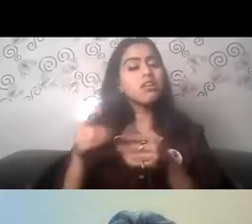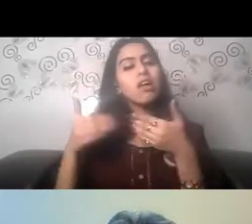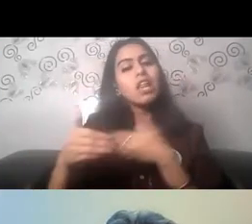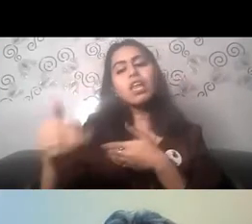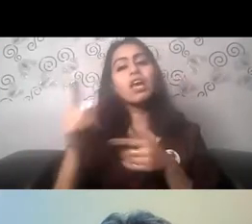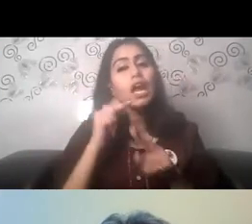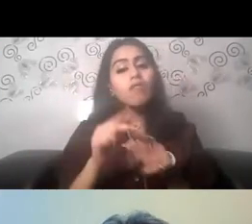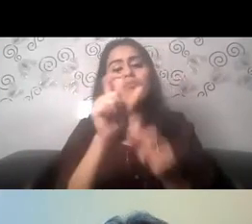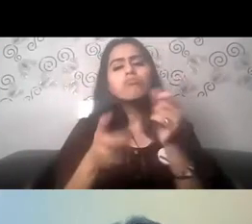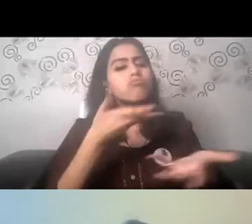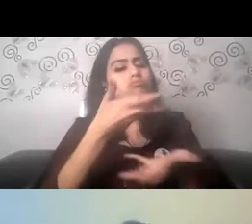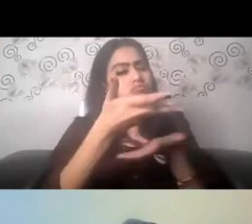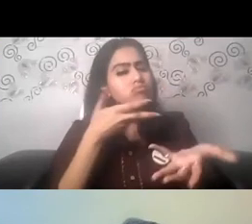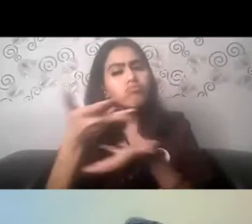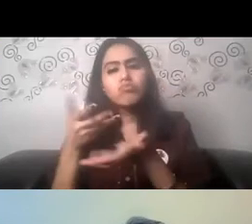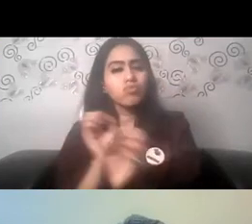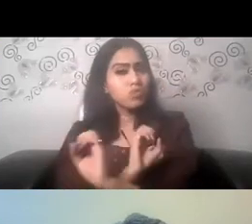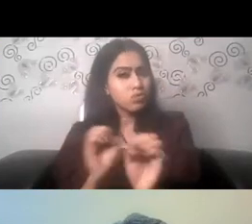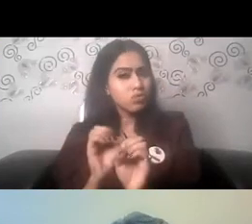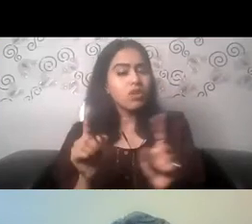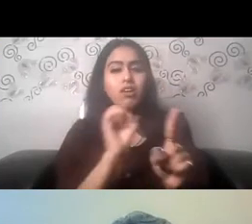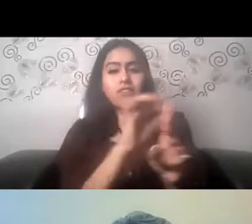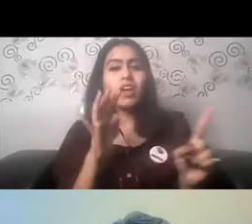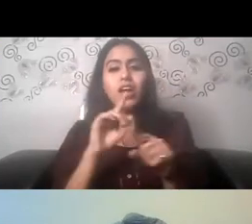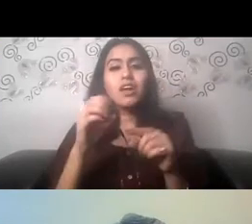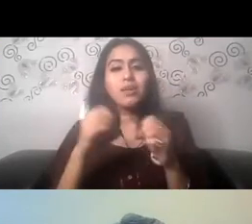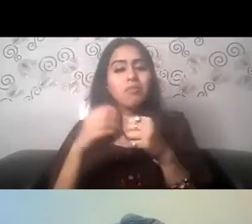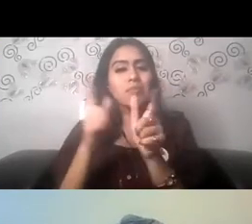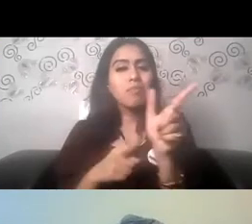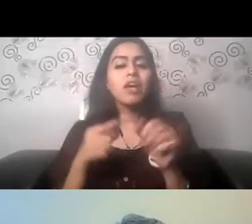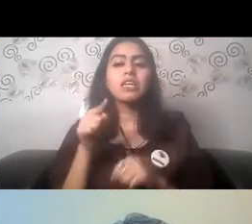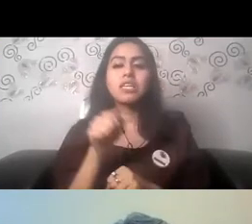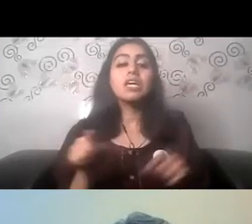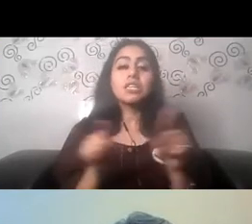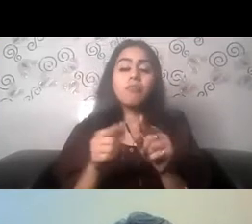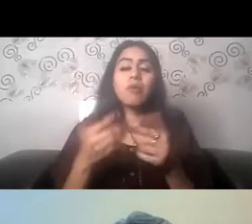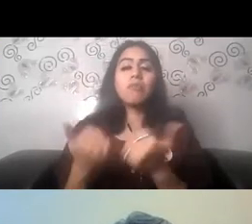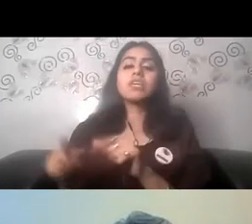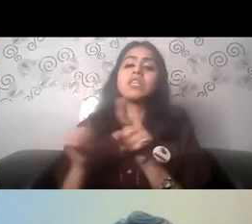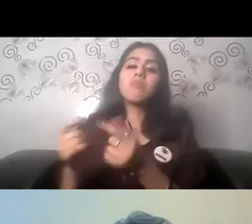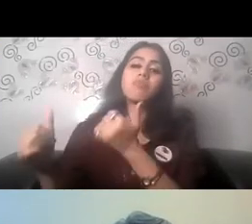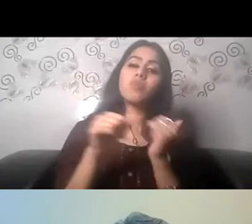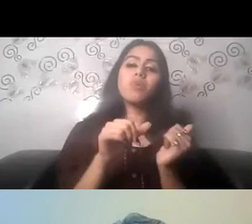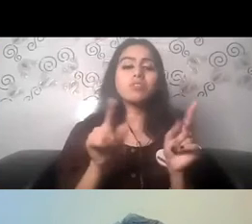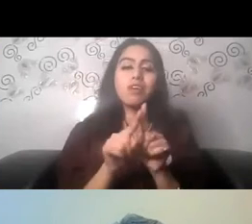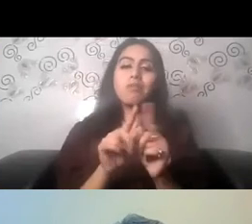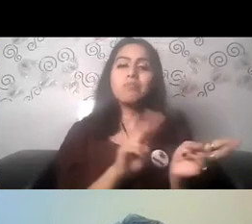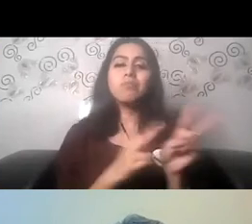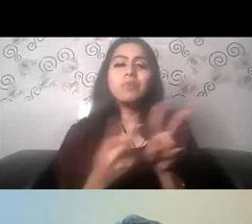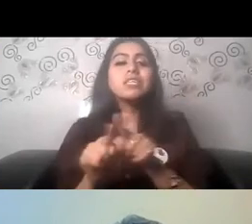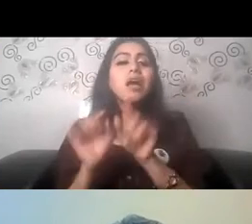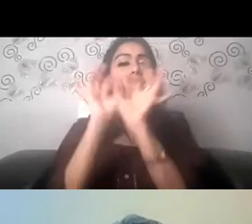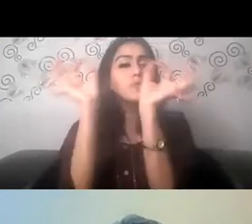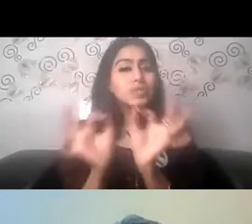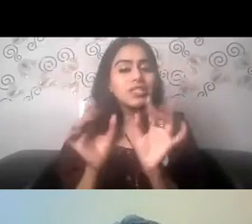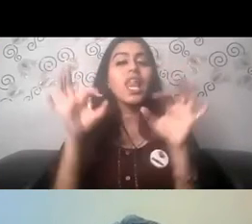the people who are actually affected by it. So is the government now going back to the drawing board and preparing a new policy,